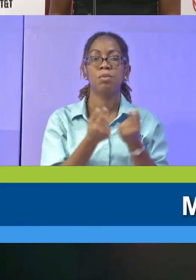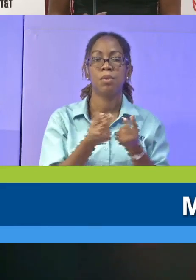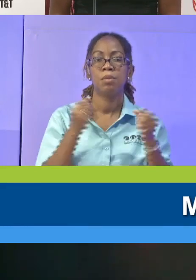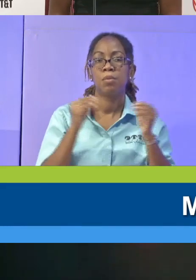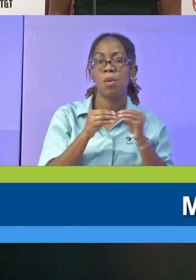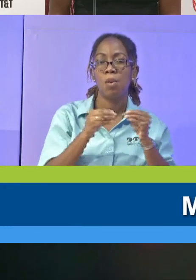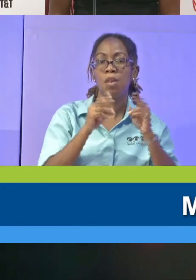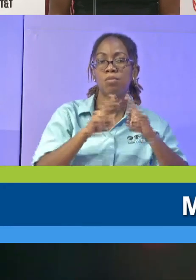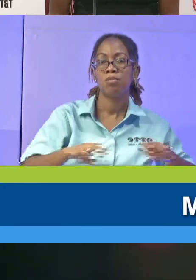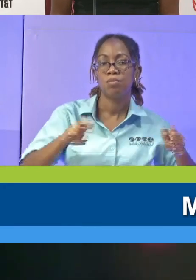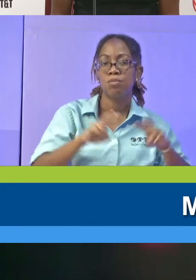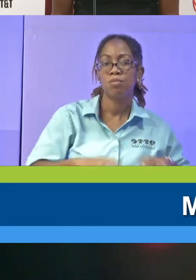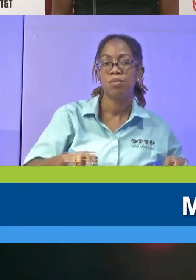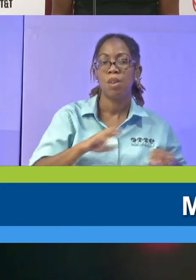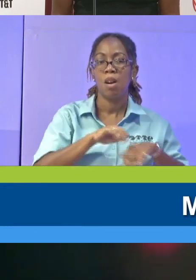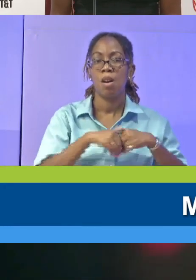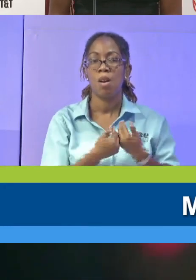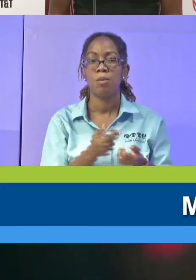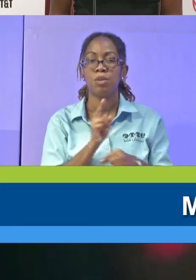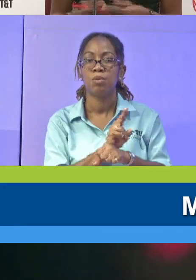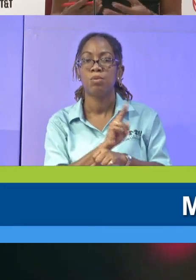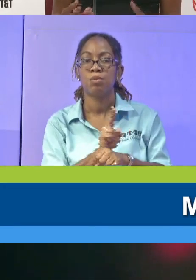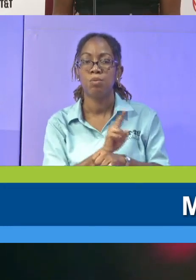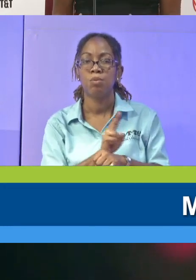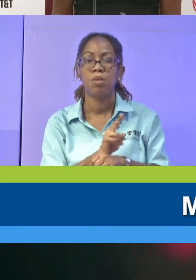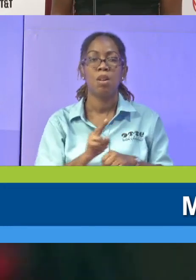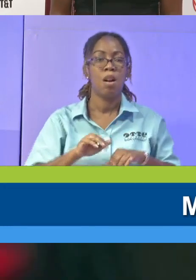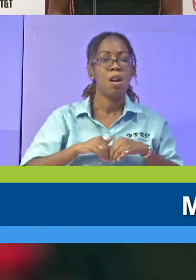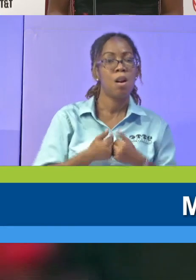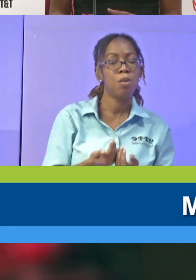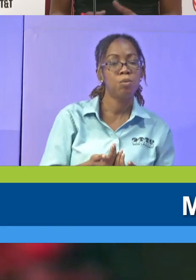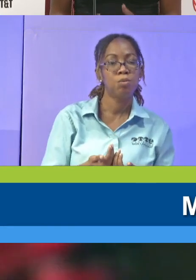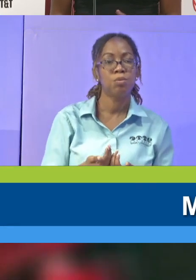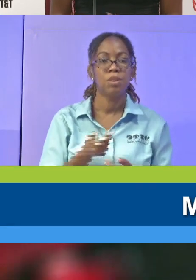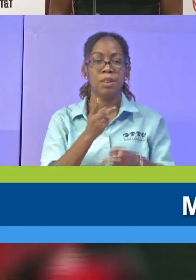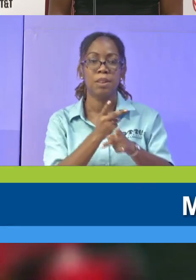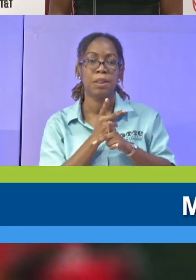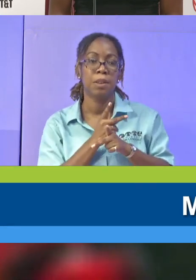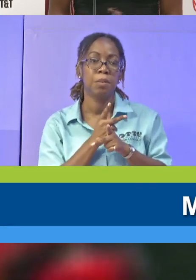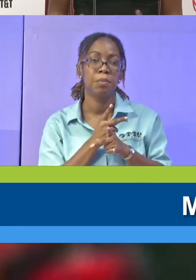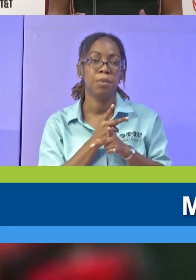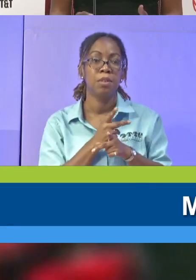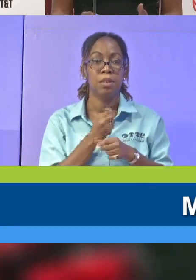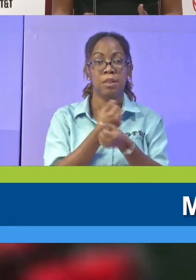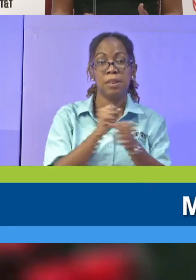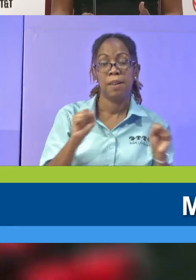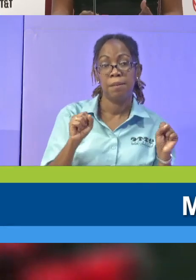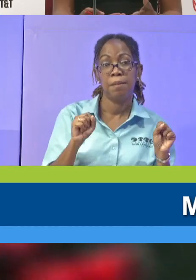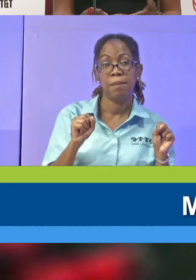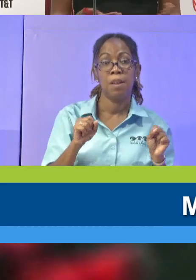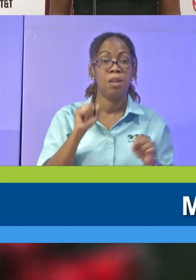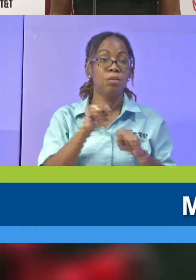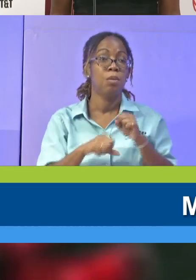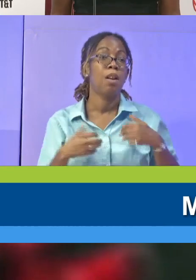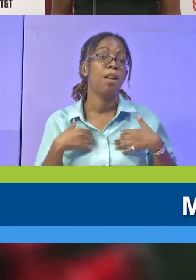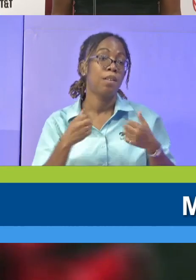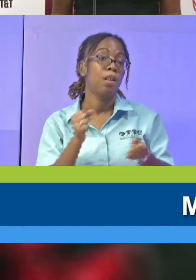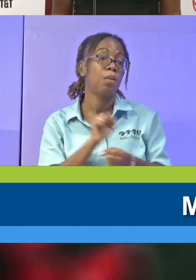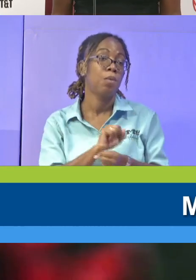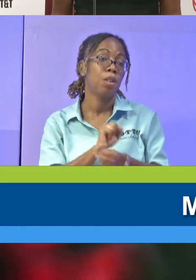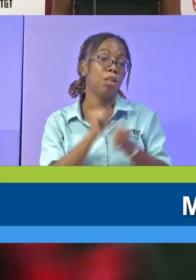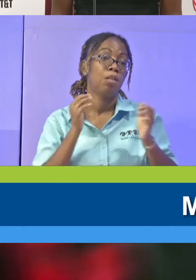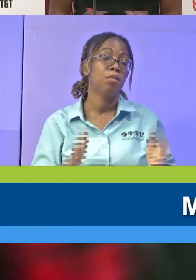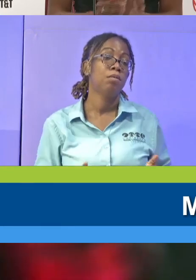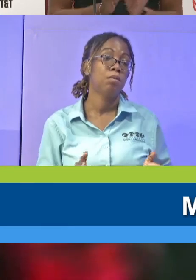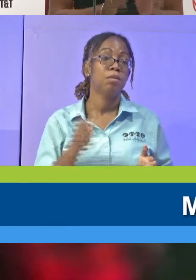how it should be used, how it should be drawn out, how it should be stored, so that health workers will receive the product